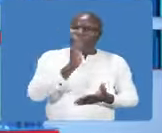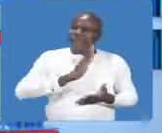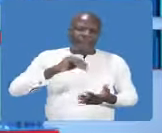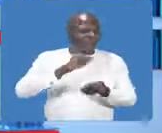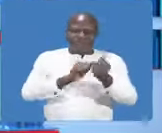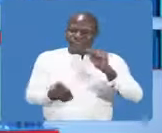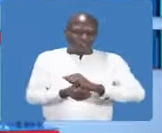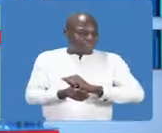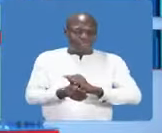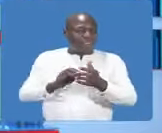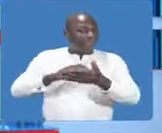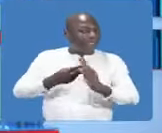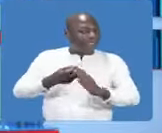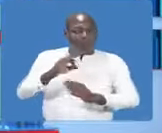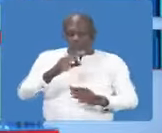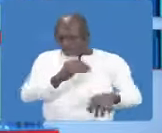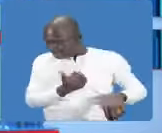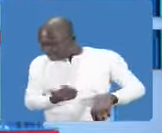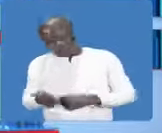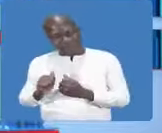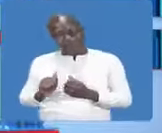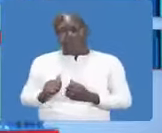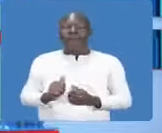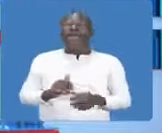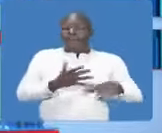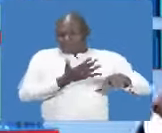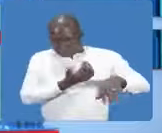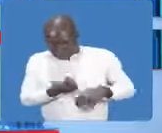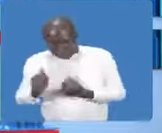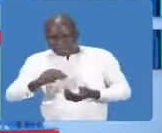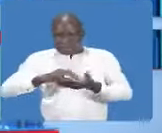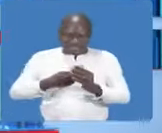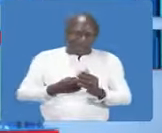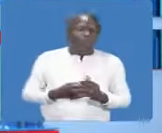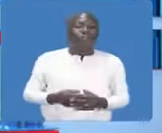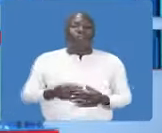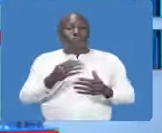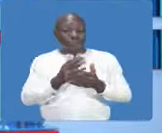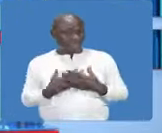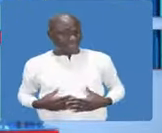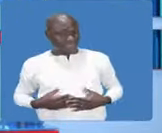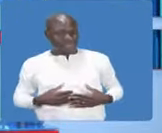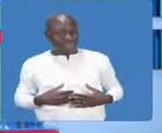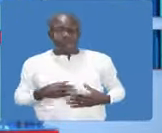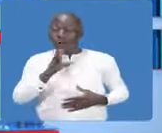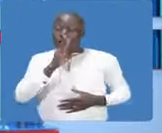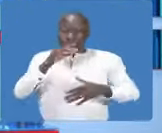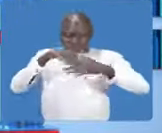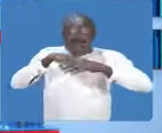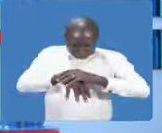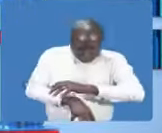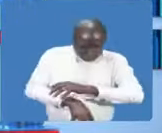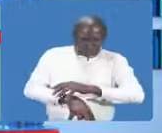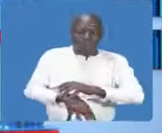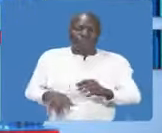the definition of baptism. Baptism, ene se, yaduo nipa ashe nsum, ama enzo no akatana hon. Tise